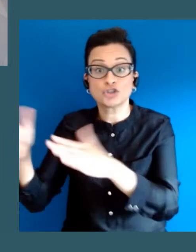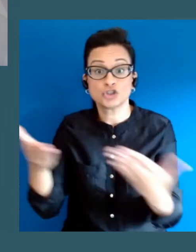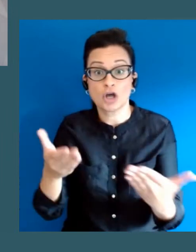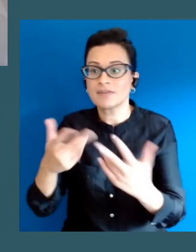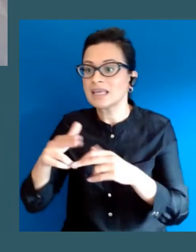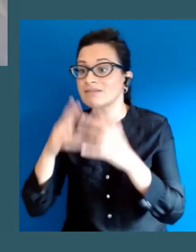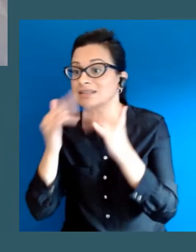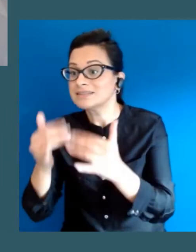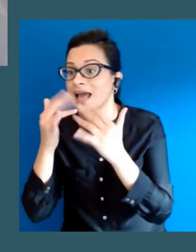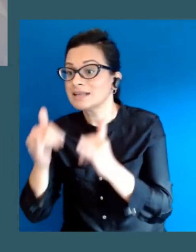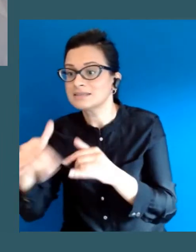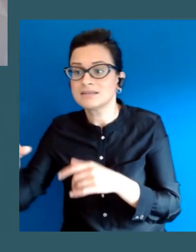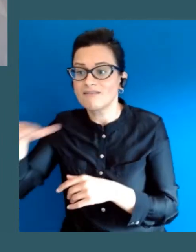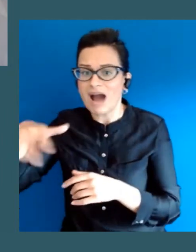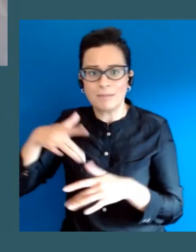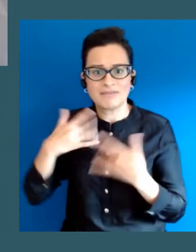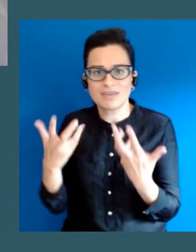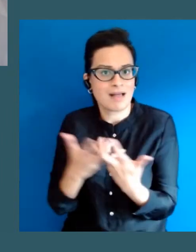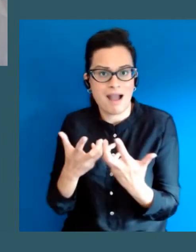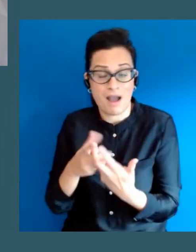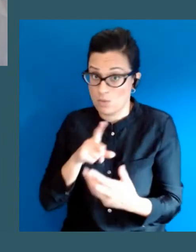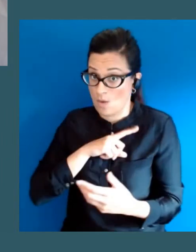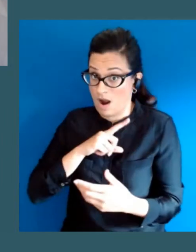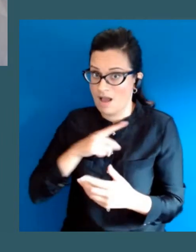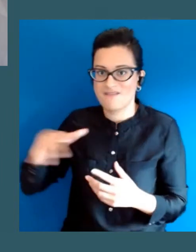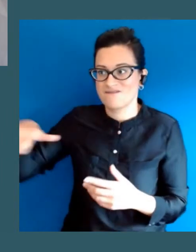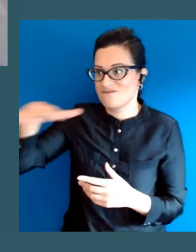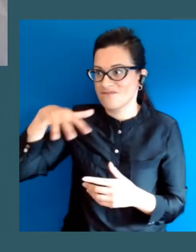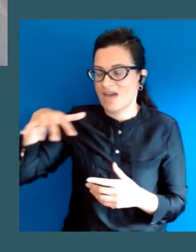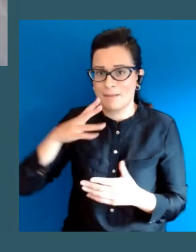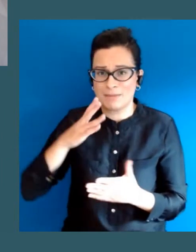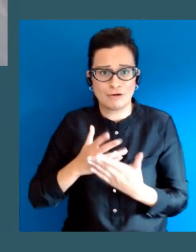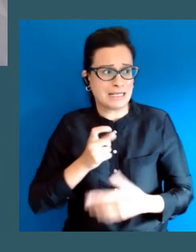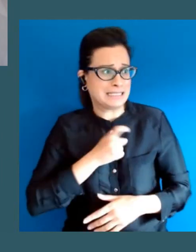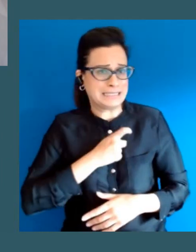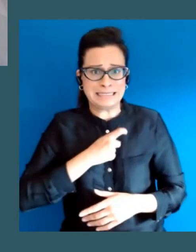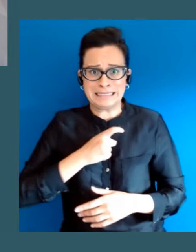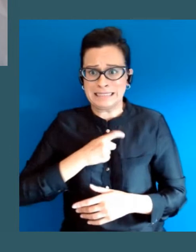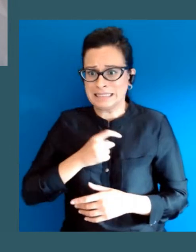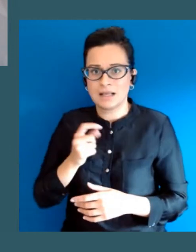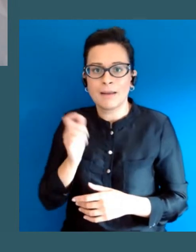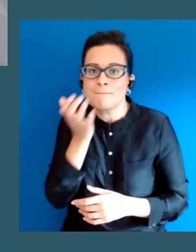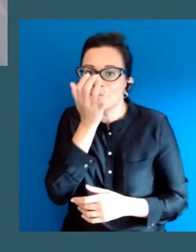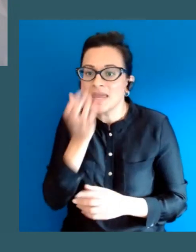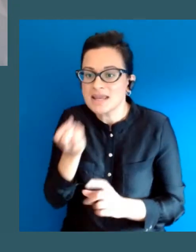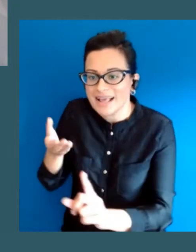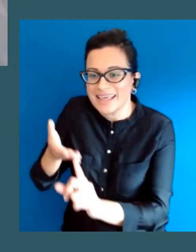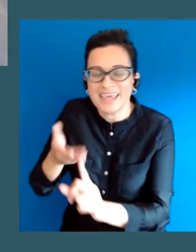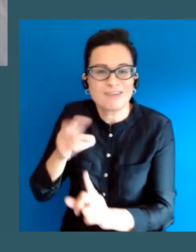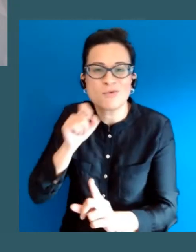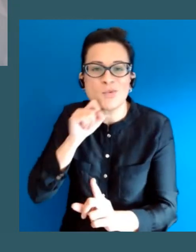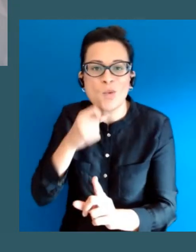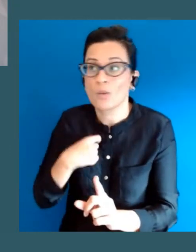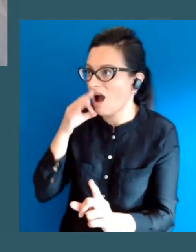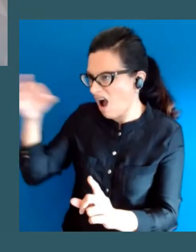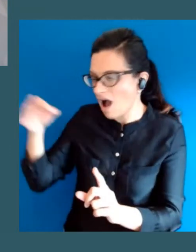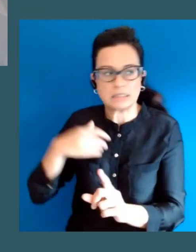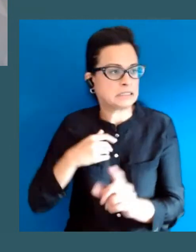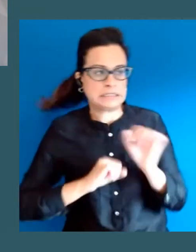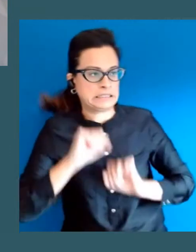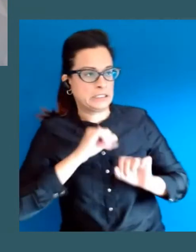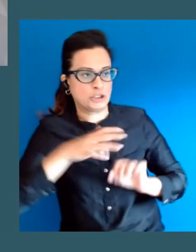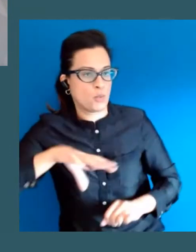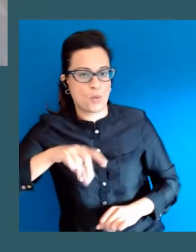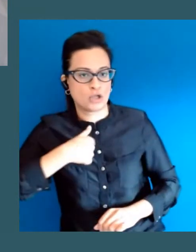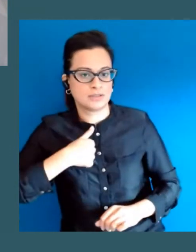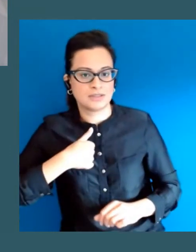families feel. Because I think in a family who's really, really anxious, they're not going to introduce peanut, even if you ask them to. So I think you have to have a